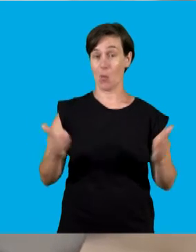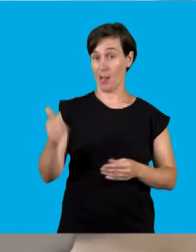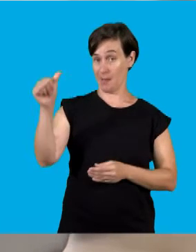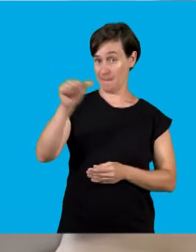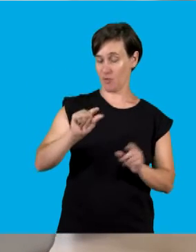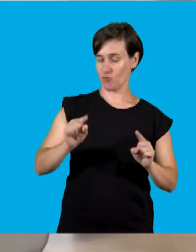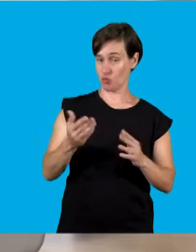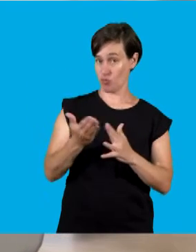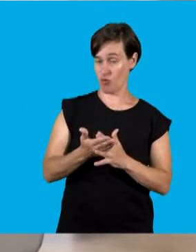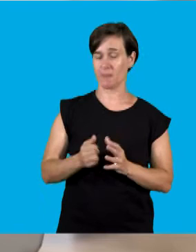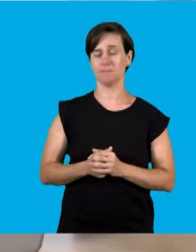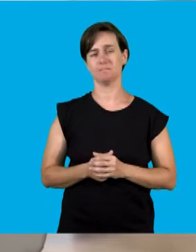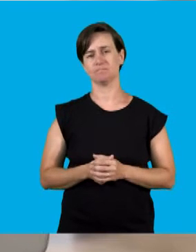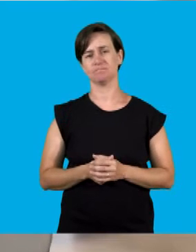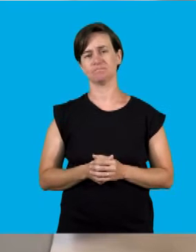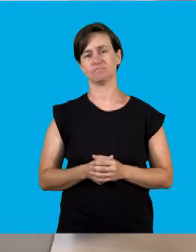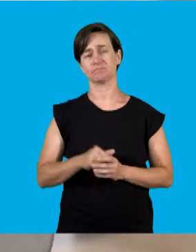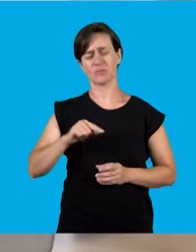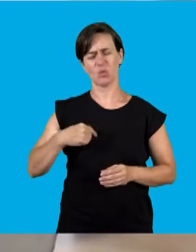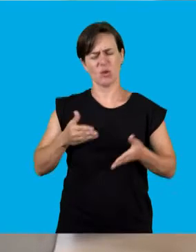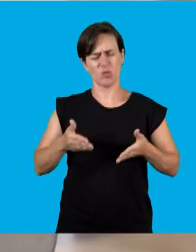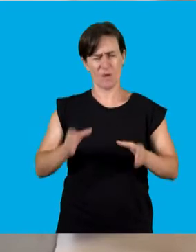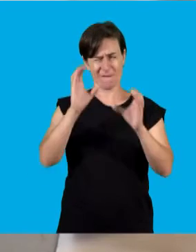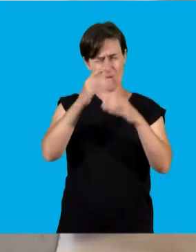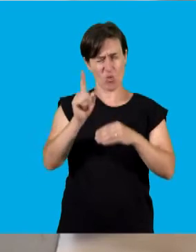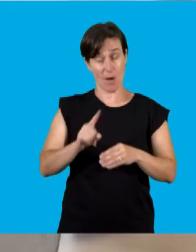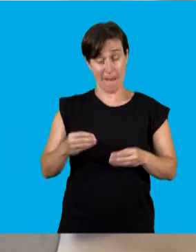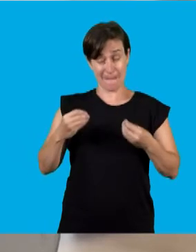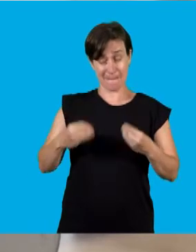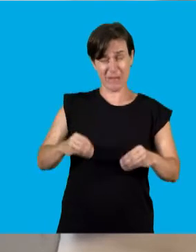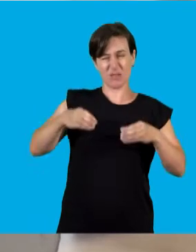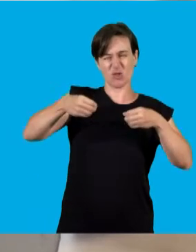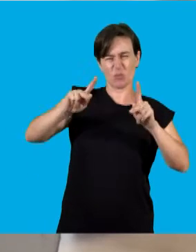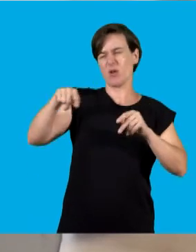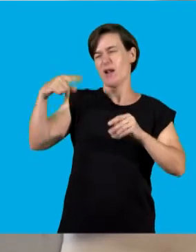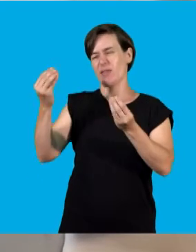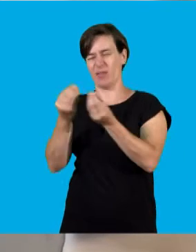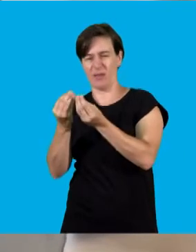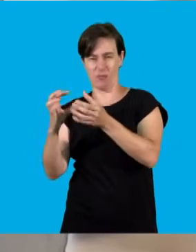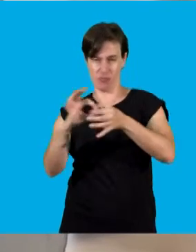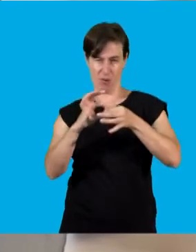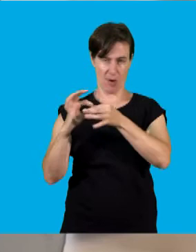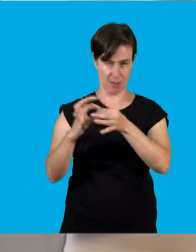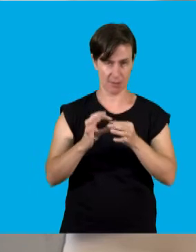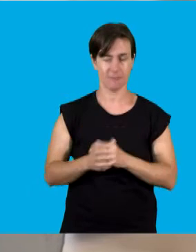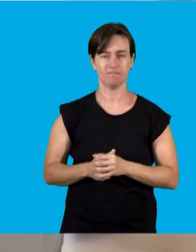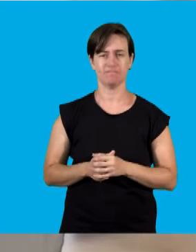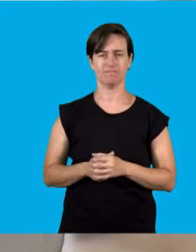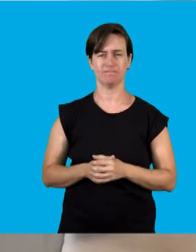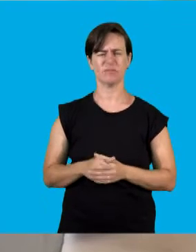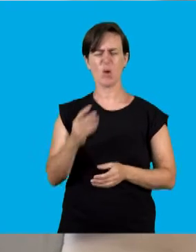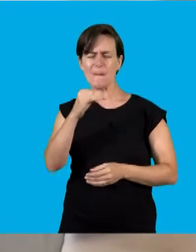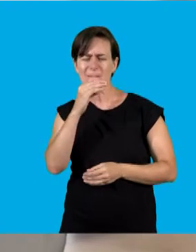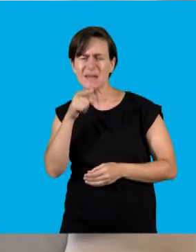All right, I welcome you back from an ad break. As mentioned, we are focusing on business opportunities and related factors. So,